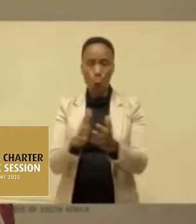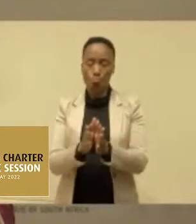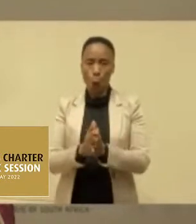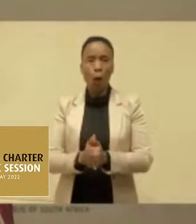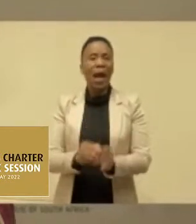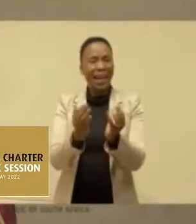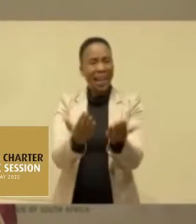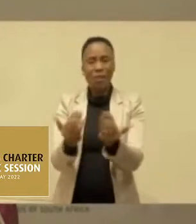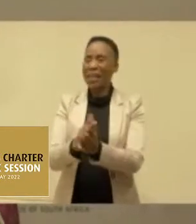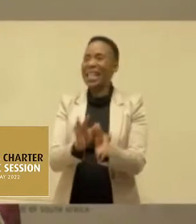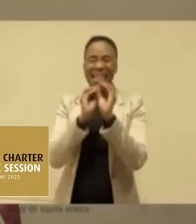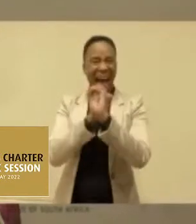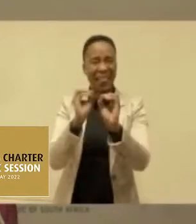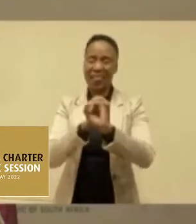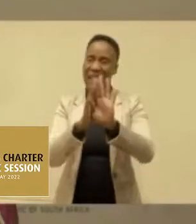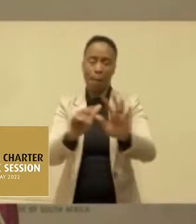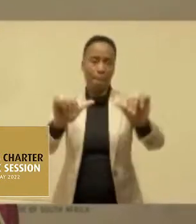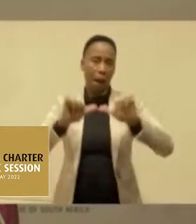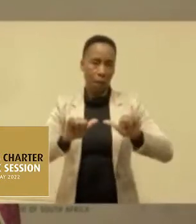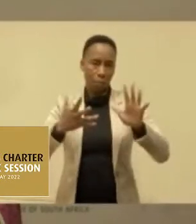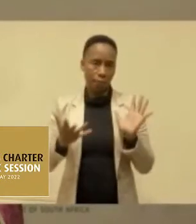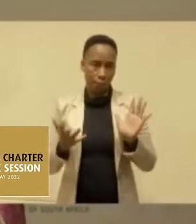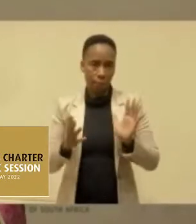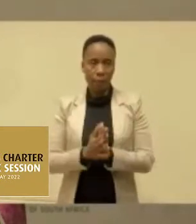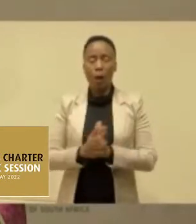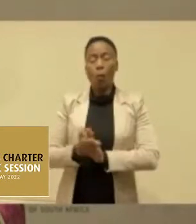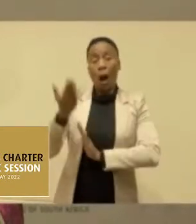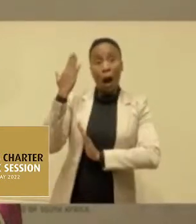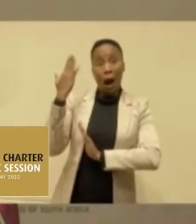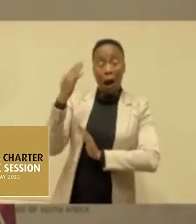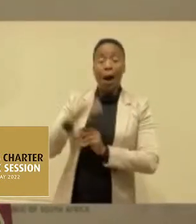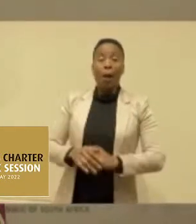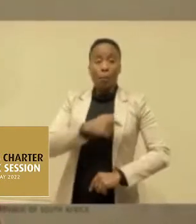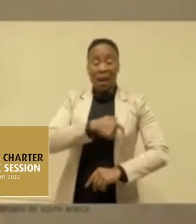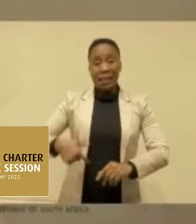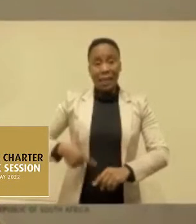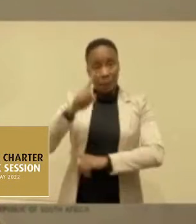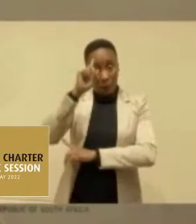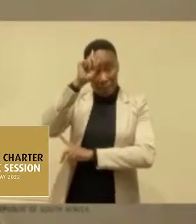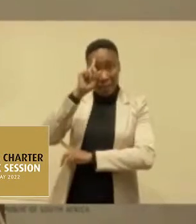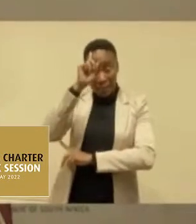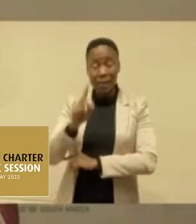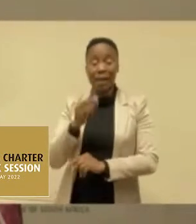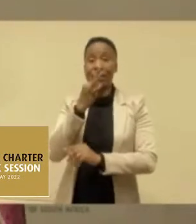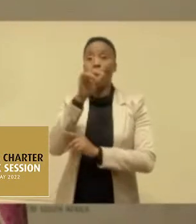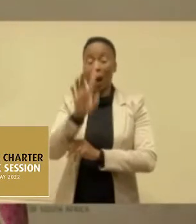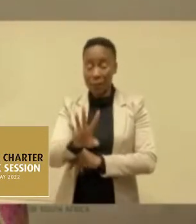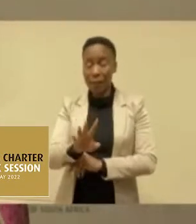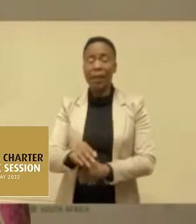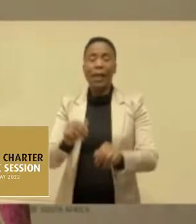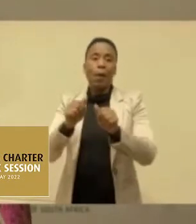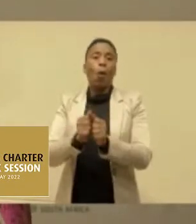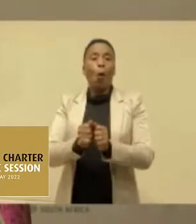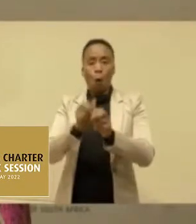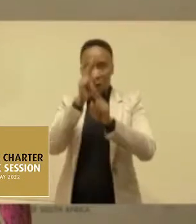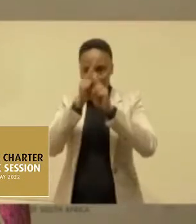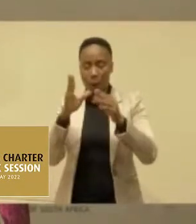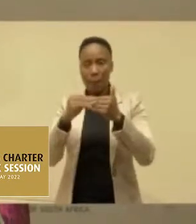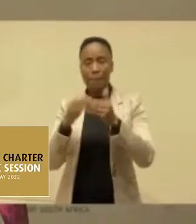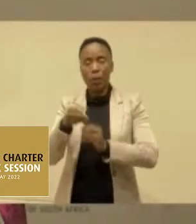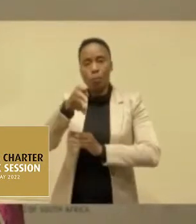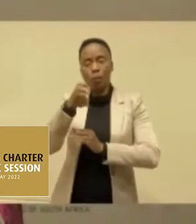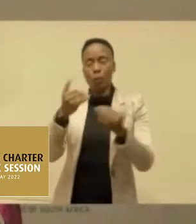return former president nelson mandela once said on our deputy chair and honourable members present here